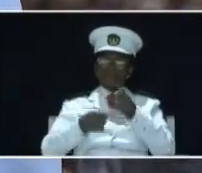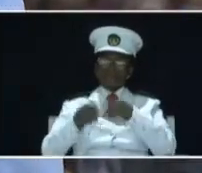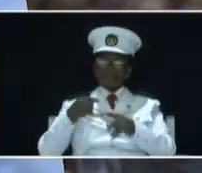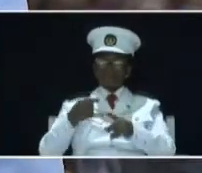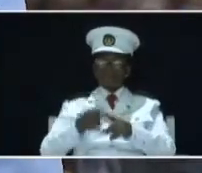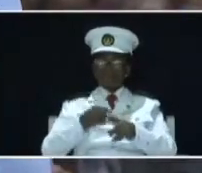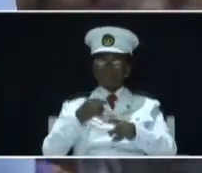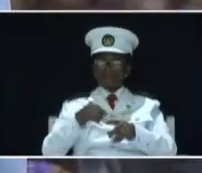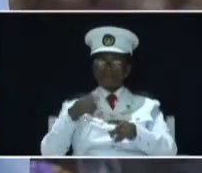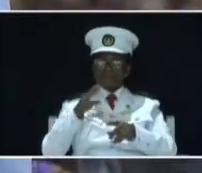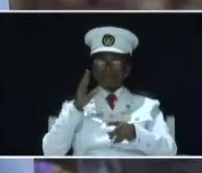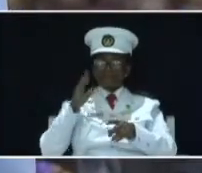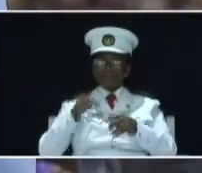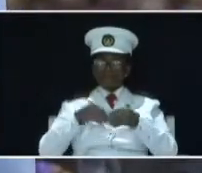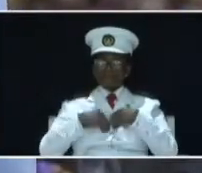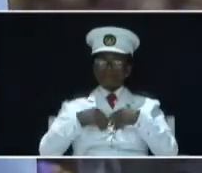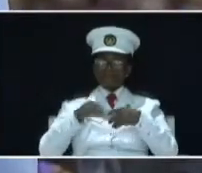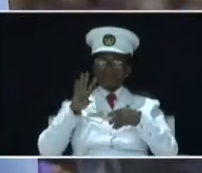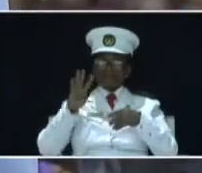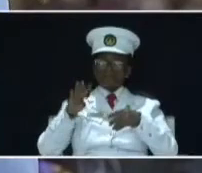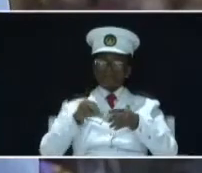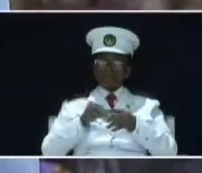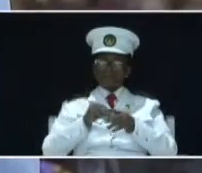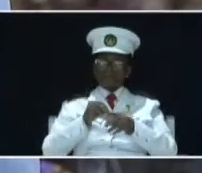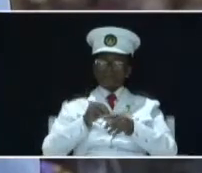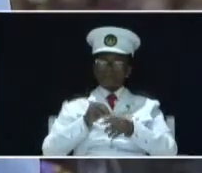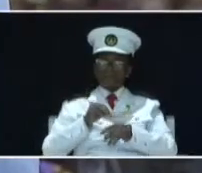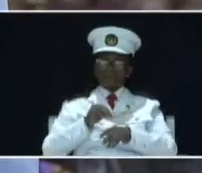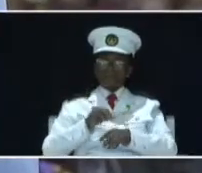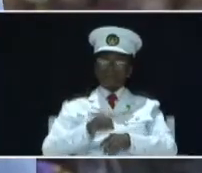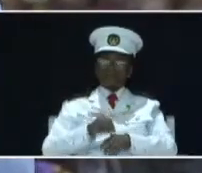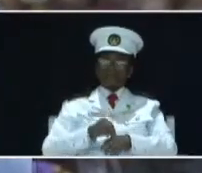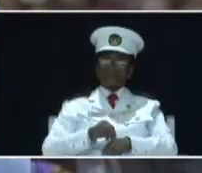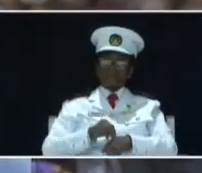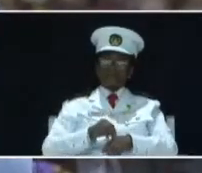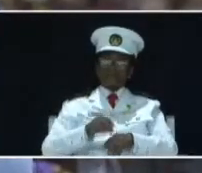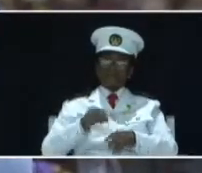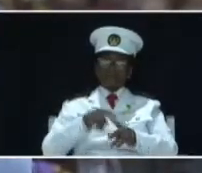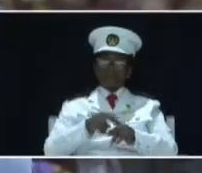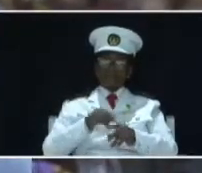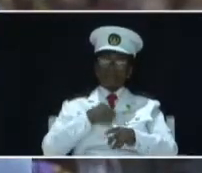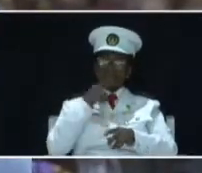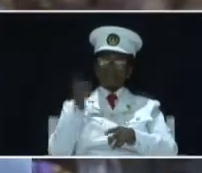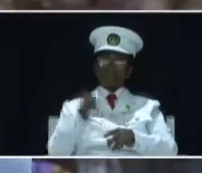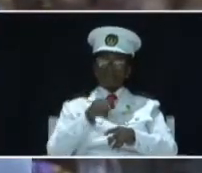pay. I will tell you how much each one will be getting.